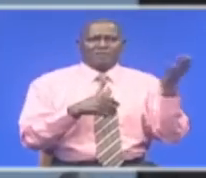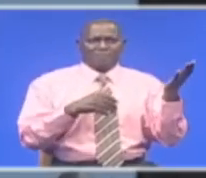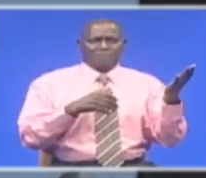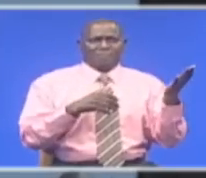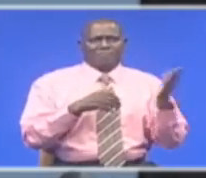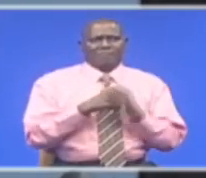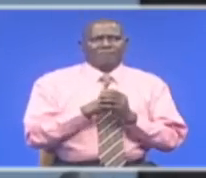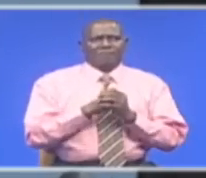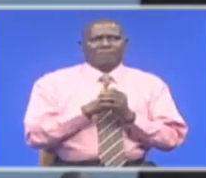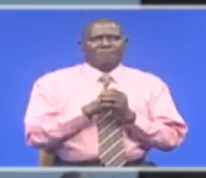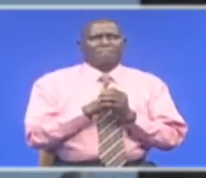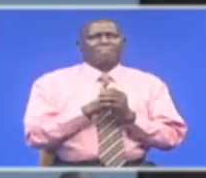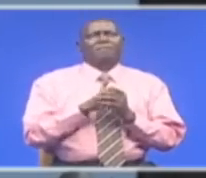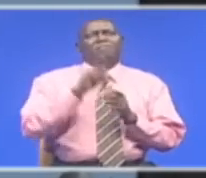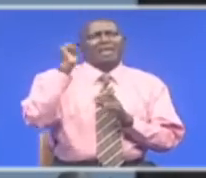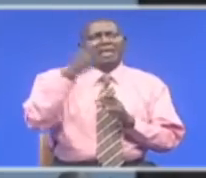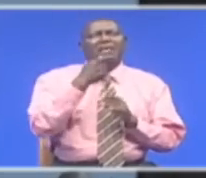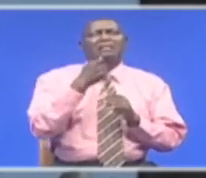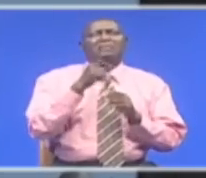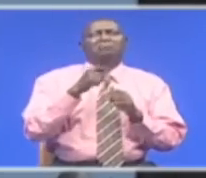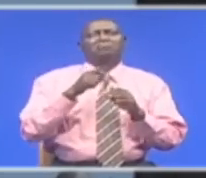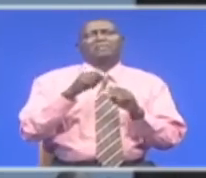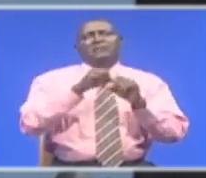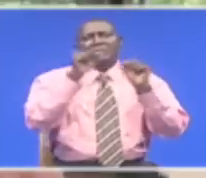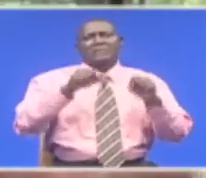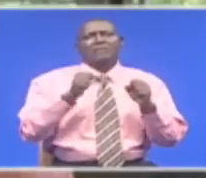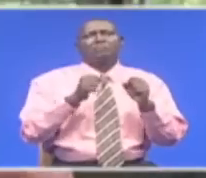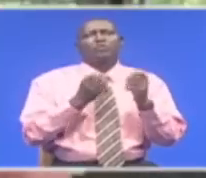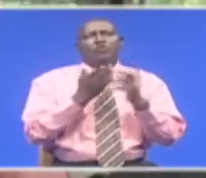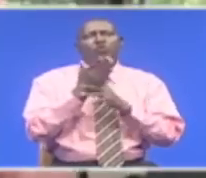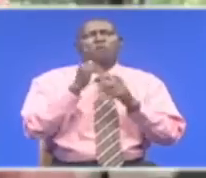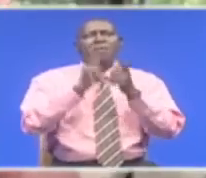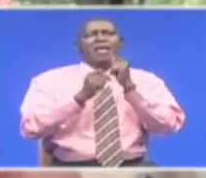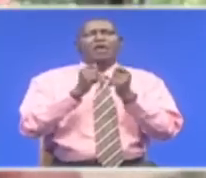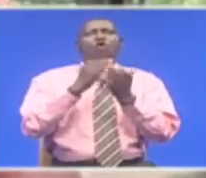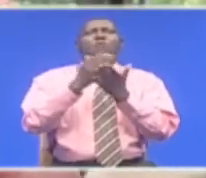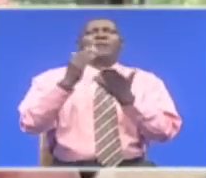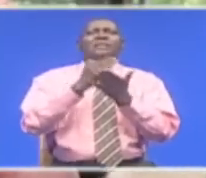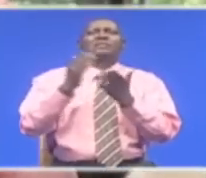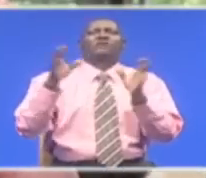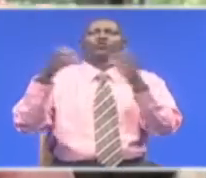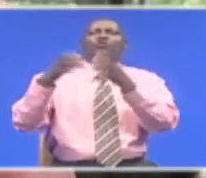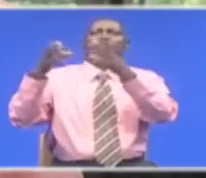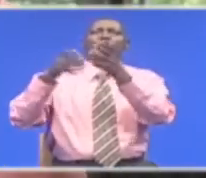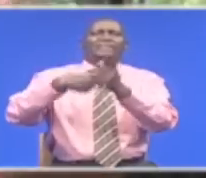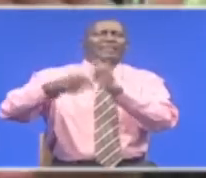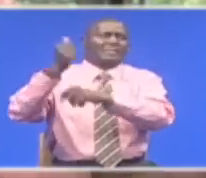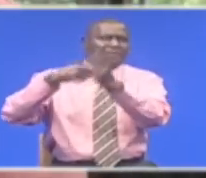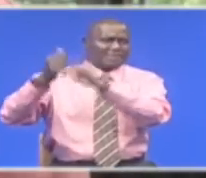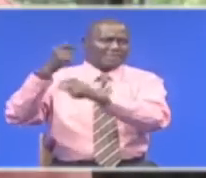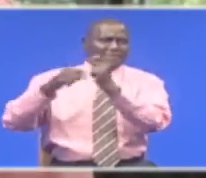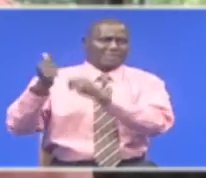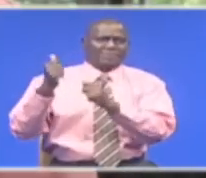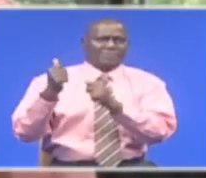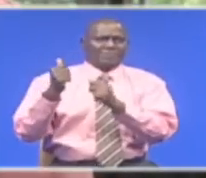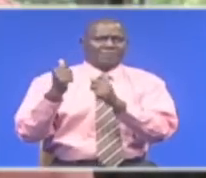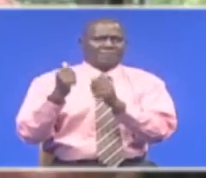Kenyan system, most of the dairy milk is sold through cooperatives. We need about 34 cents for our milk to